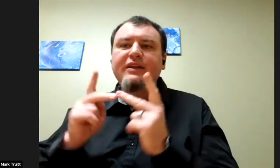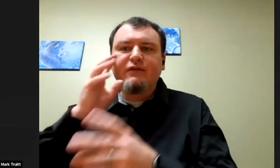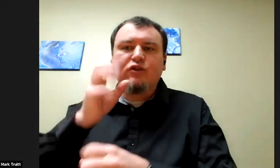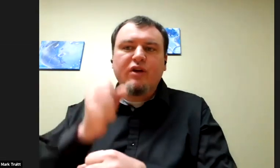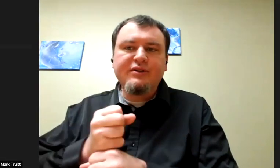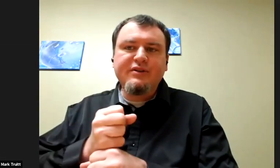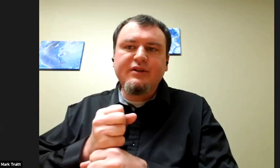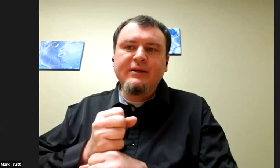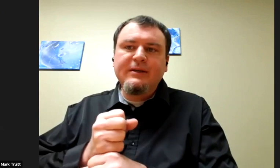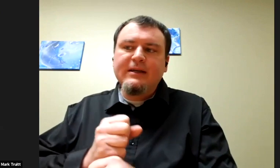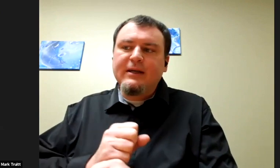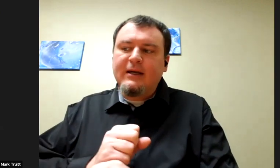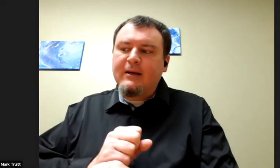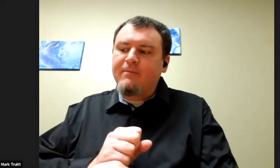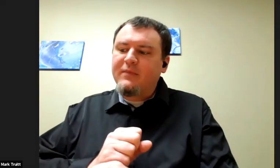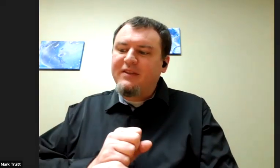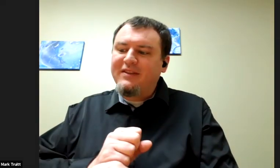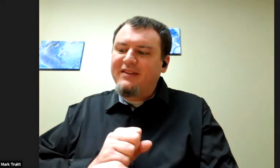as a place of trust.